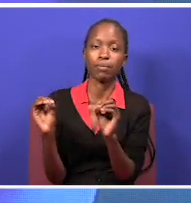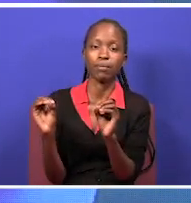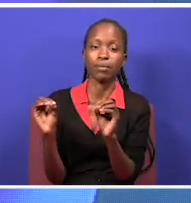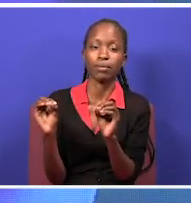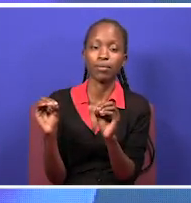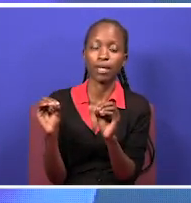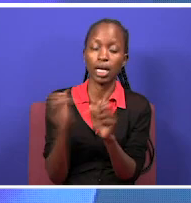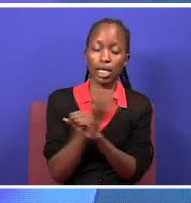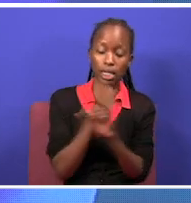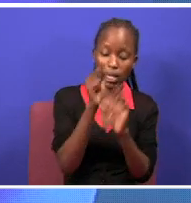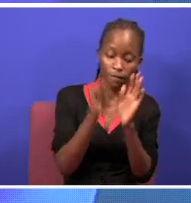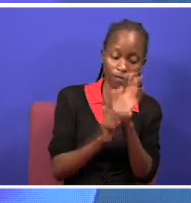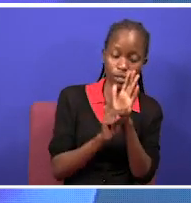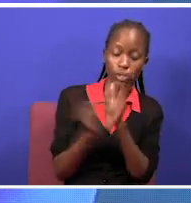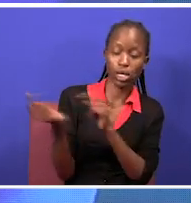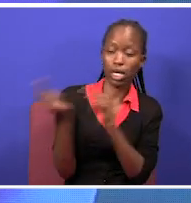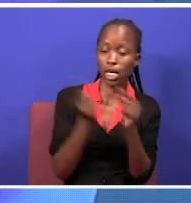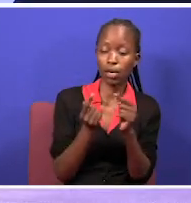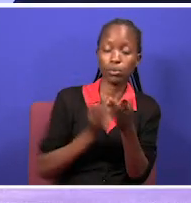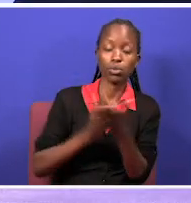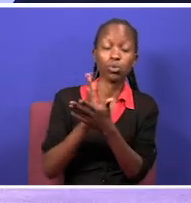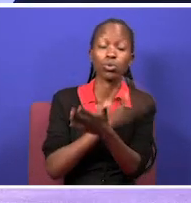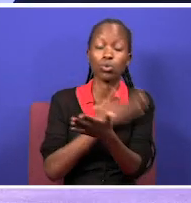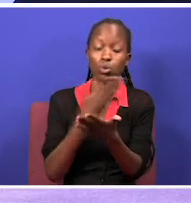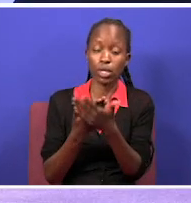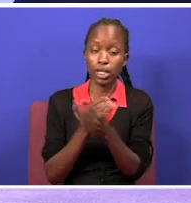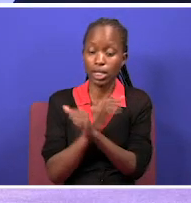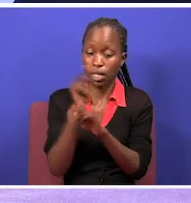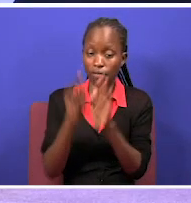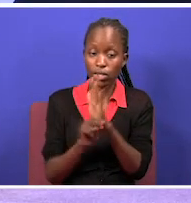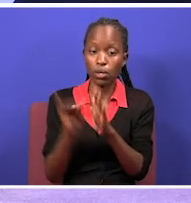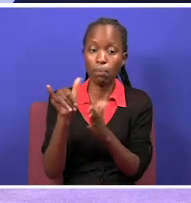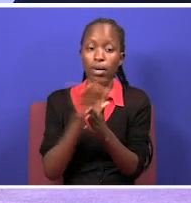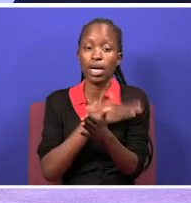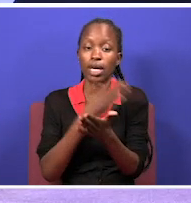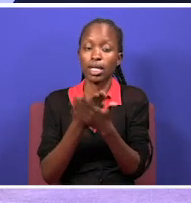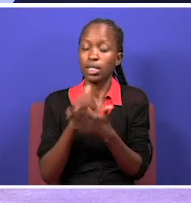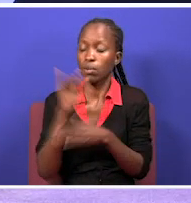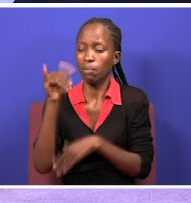That comes by grace, for salvation is by grace, not by works.